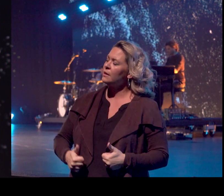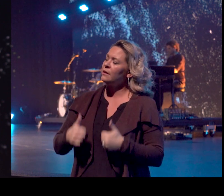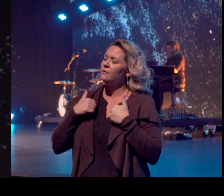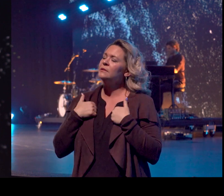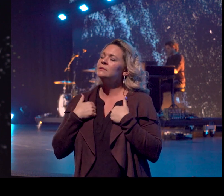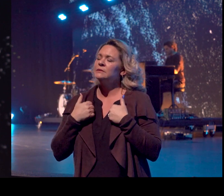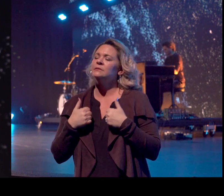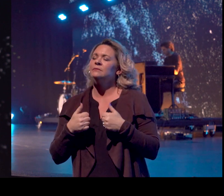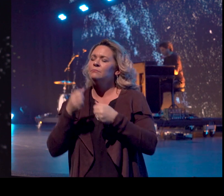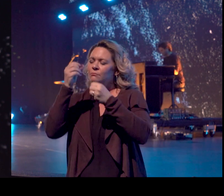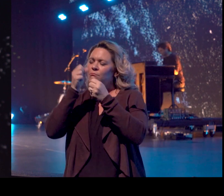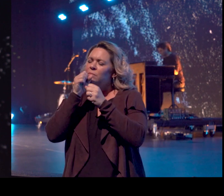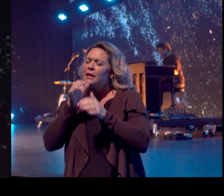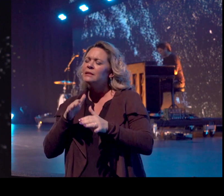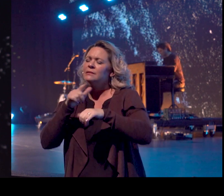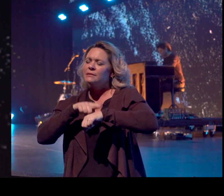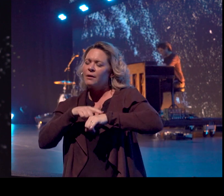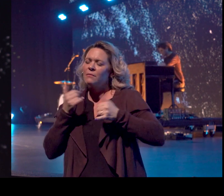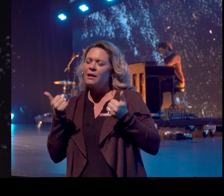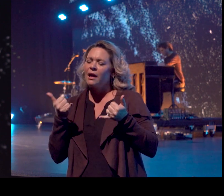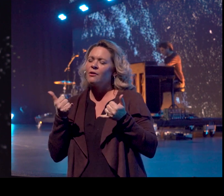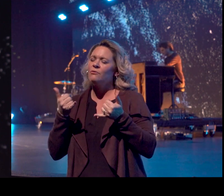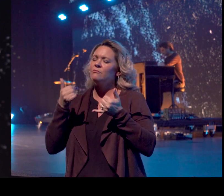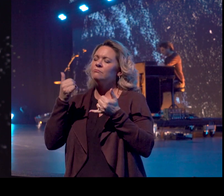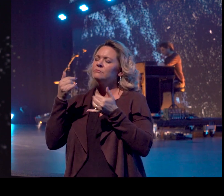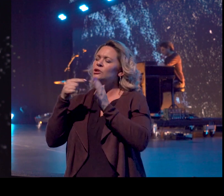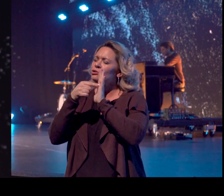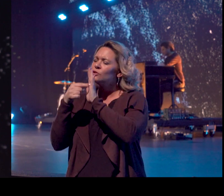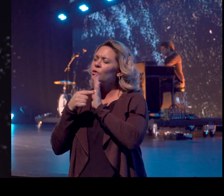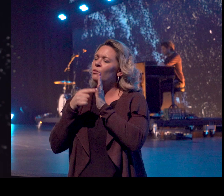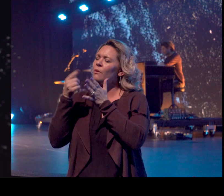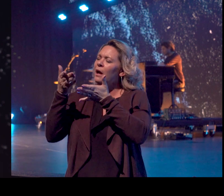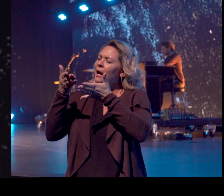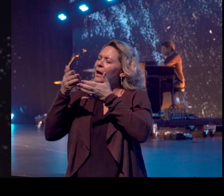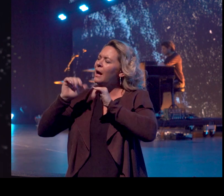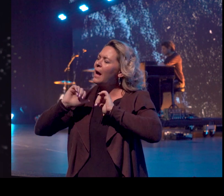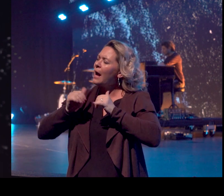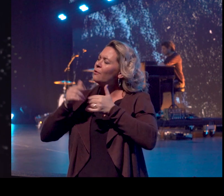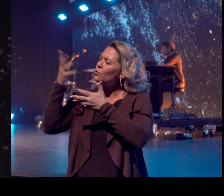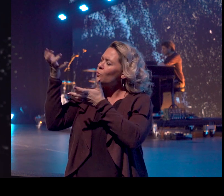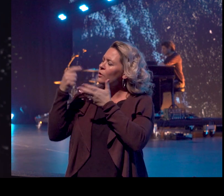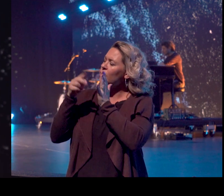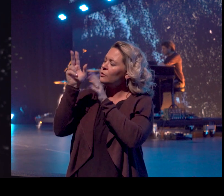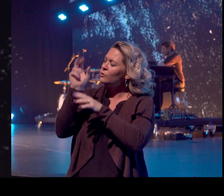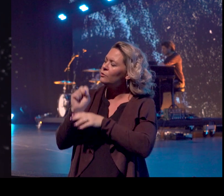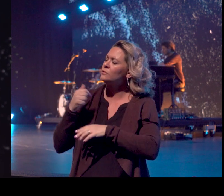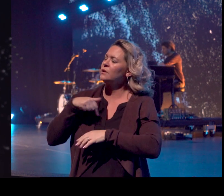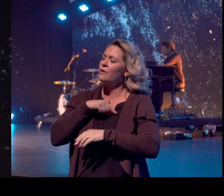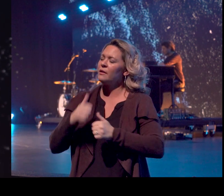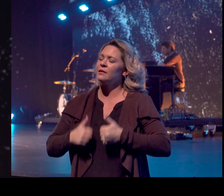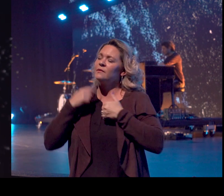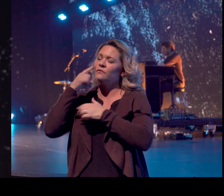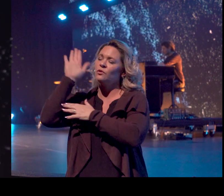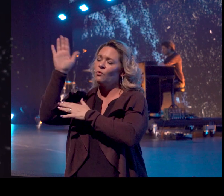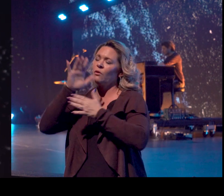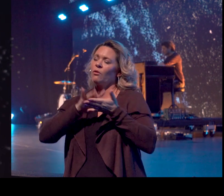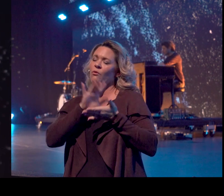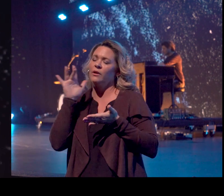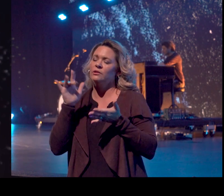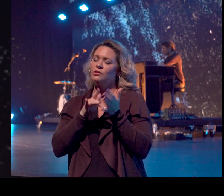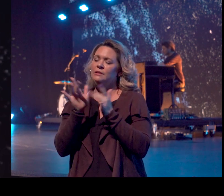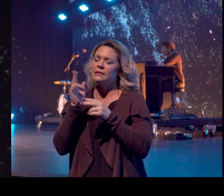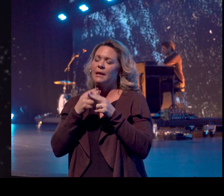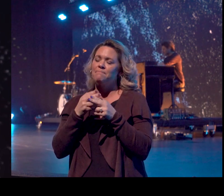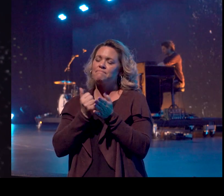us. Bless this time and just reveal to us how you want to use our lives for your glory. It's